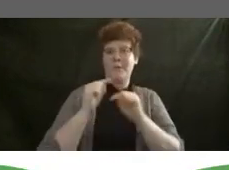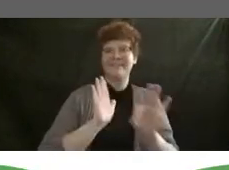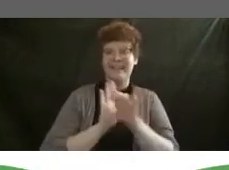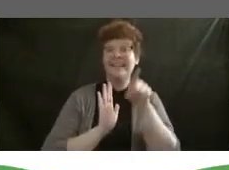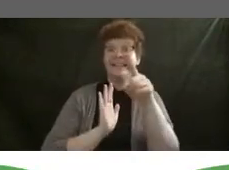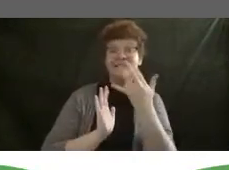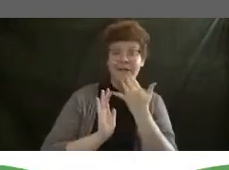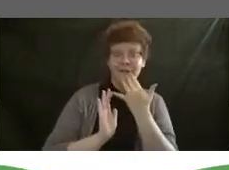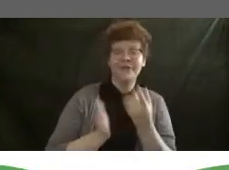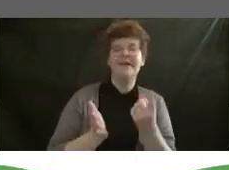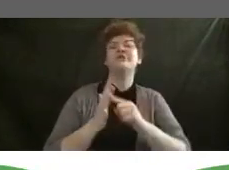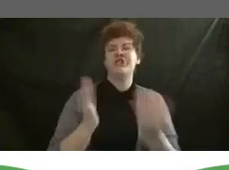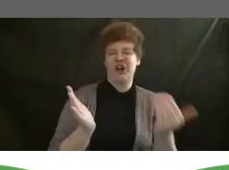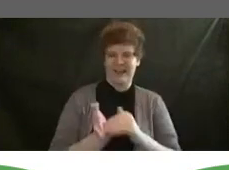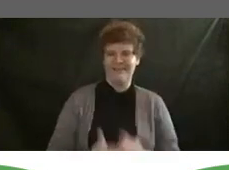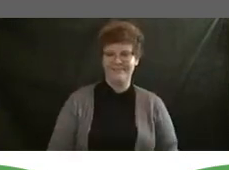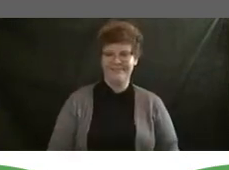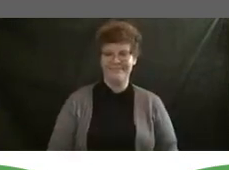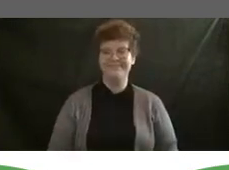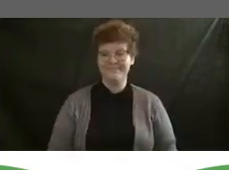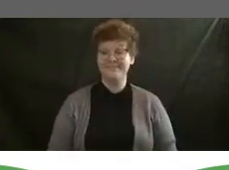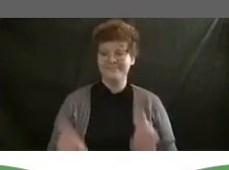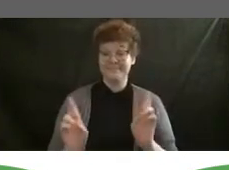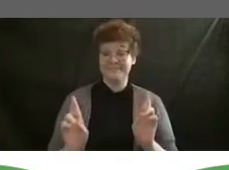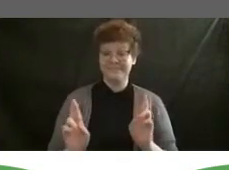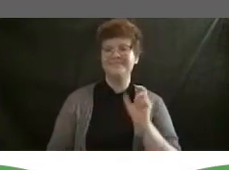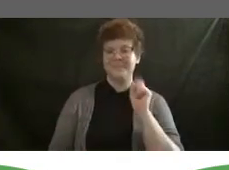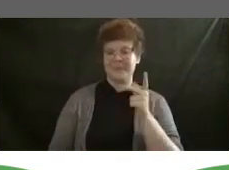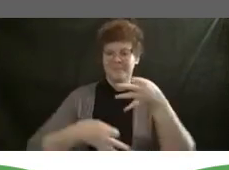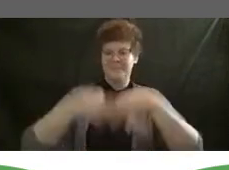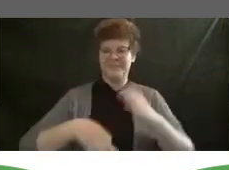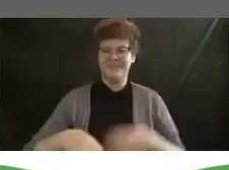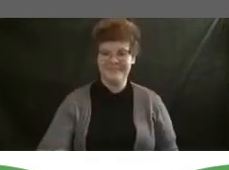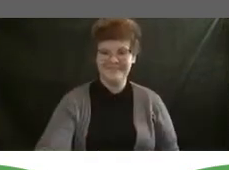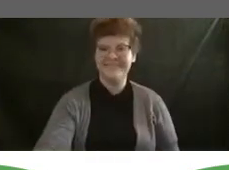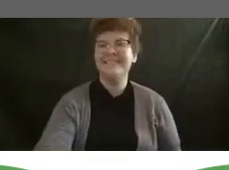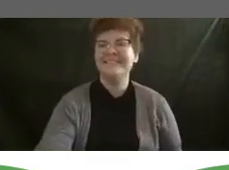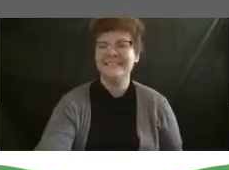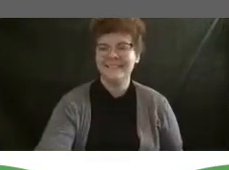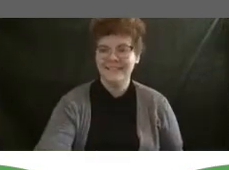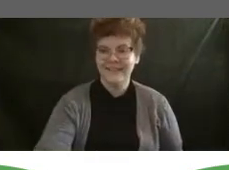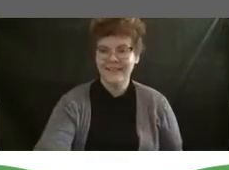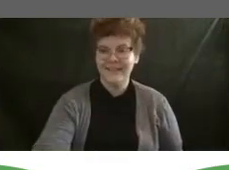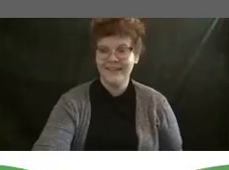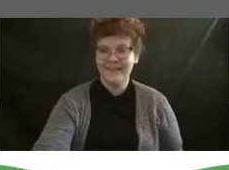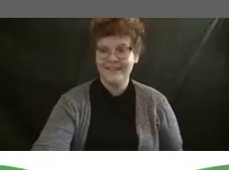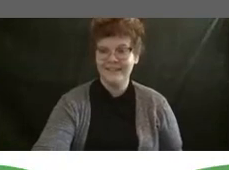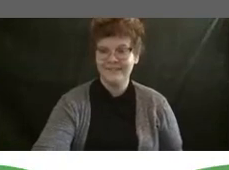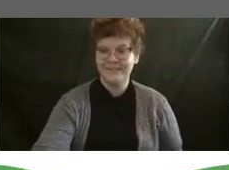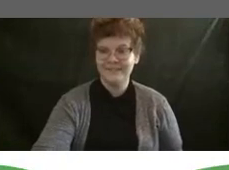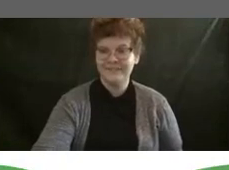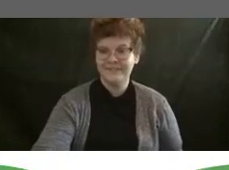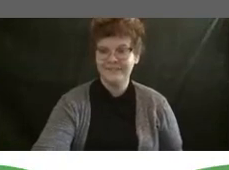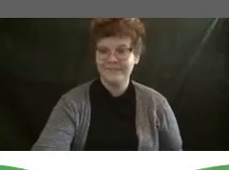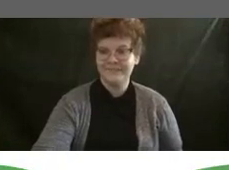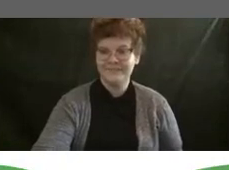and start over again. Yeah, I'm going to make sure that I have analogous selected. There we go. And then I'm